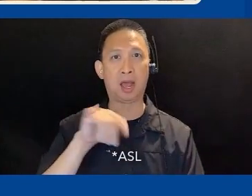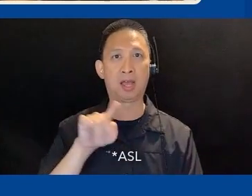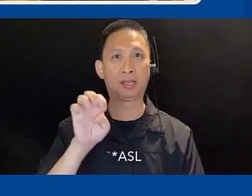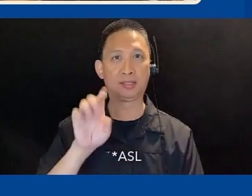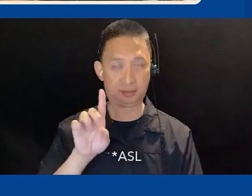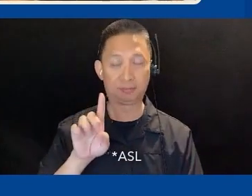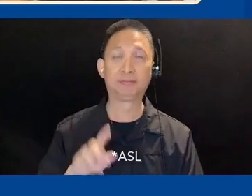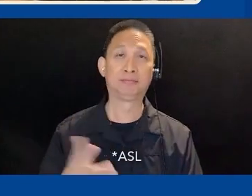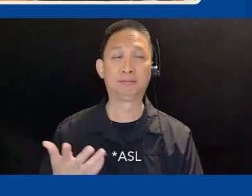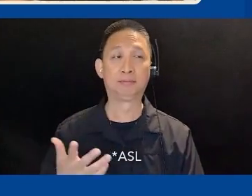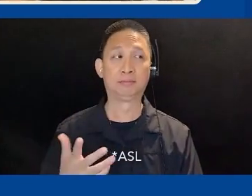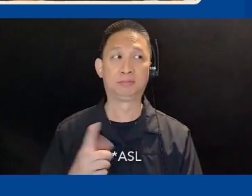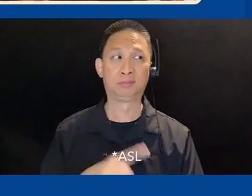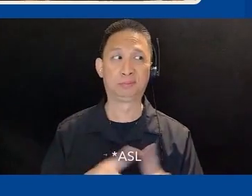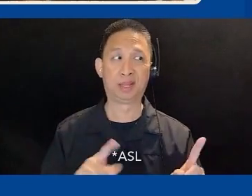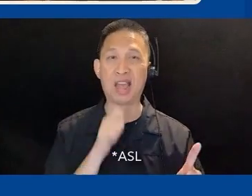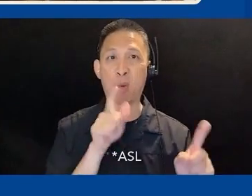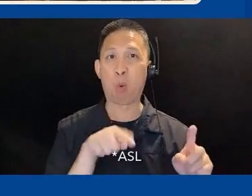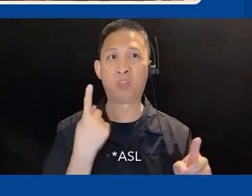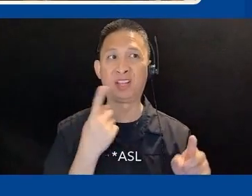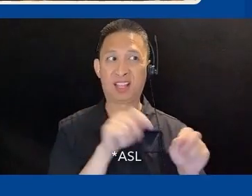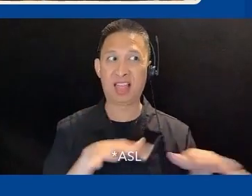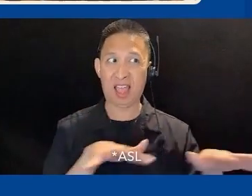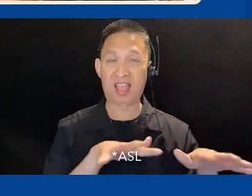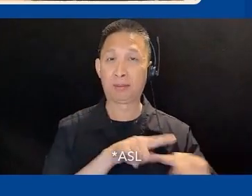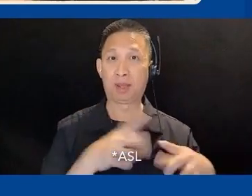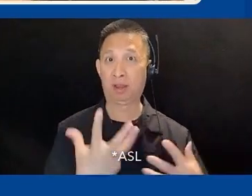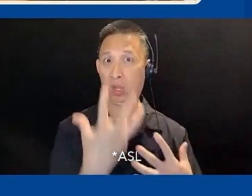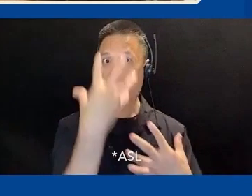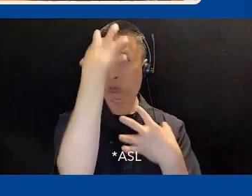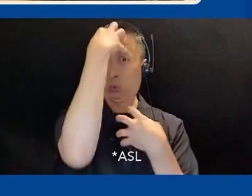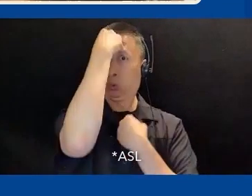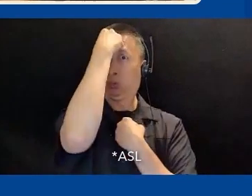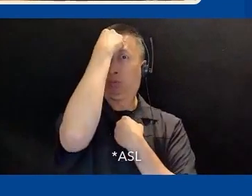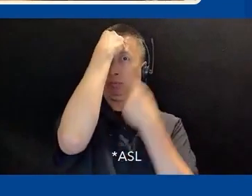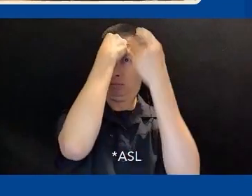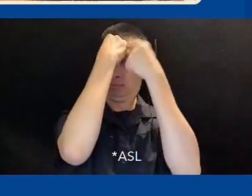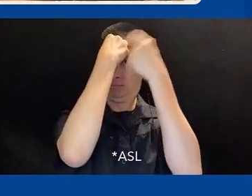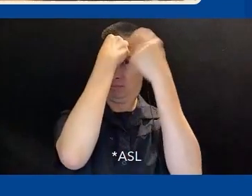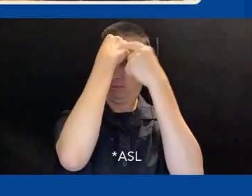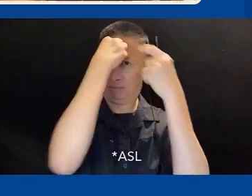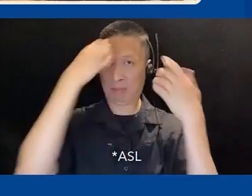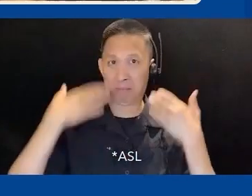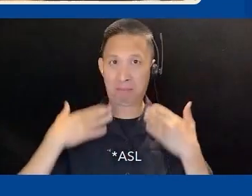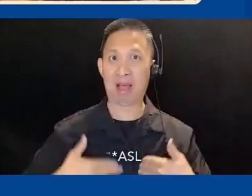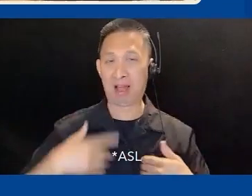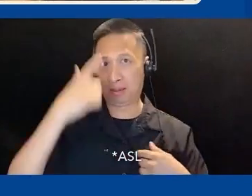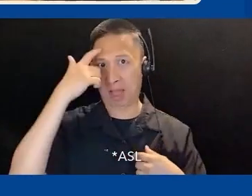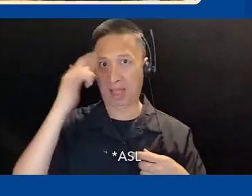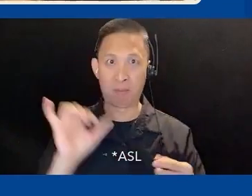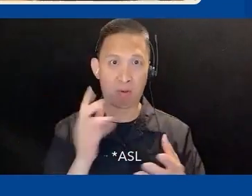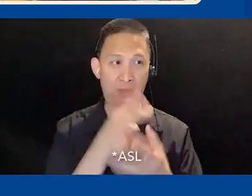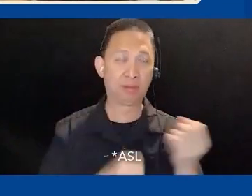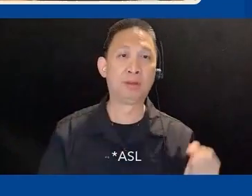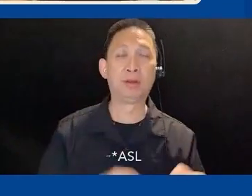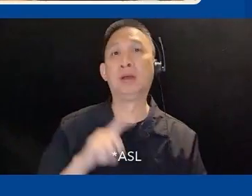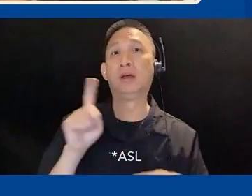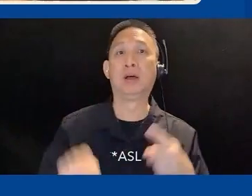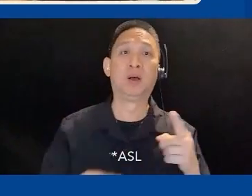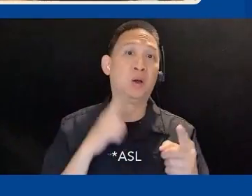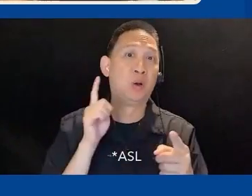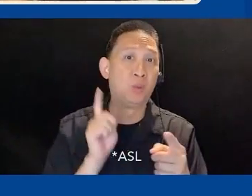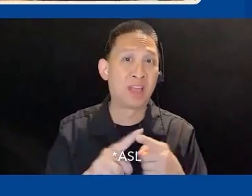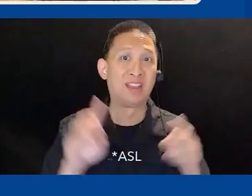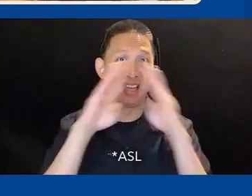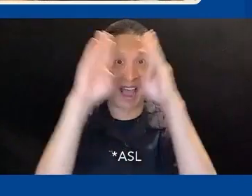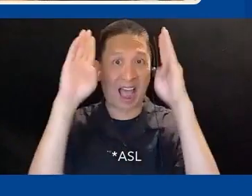by mind. And I think it really goes back to like, if your house is burning down, like the last thing that you're gonna pick up is the painting that's on the wall, you